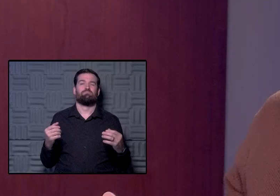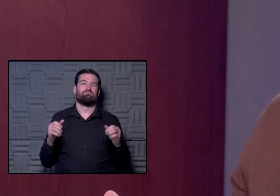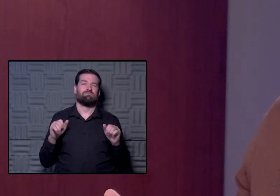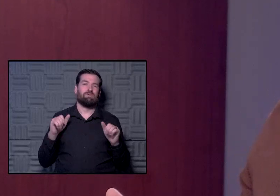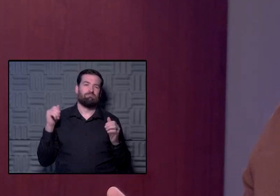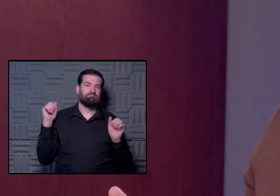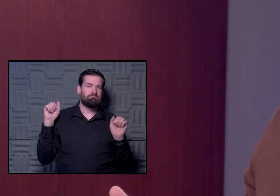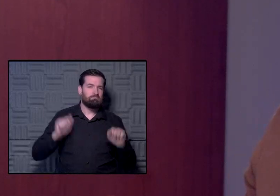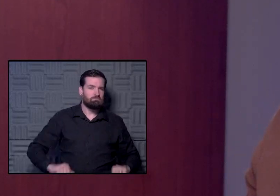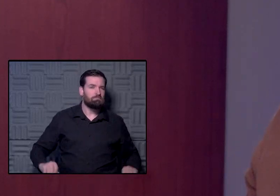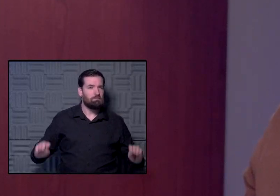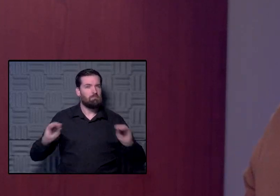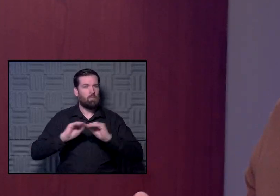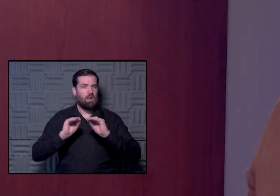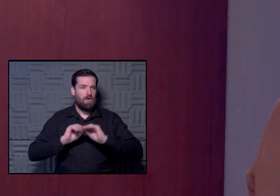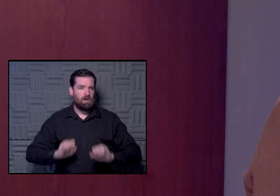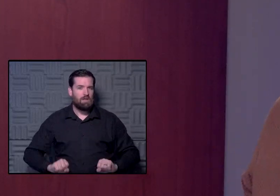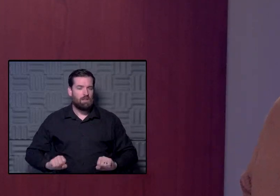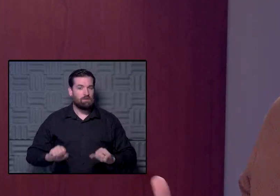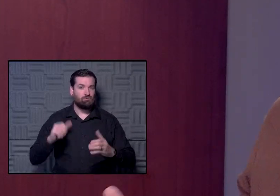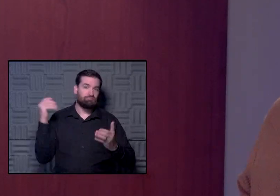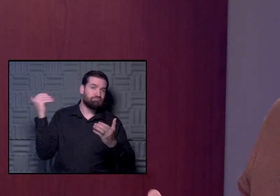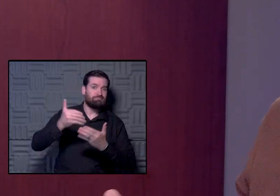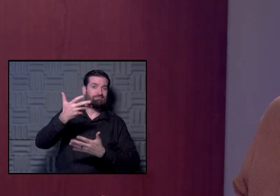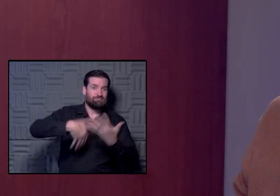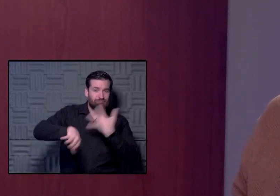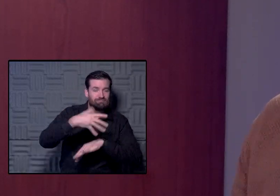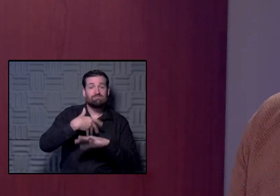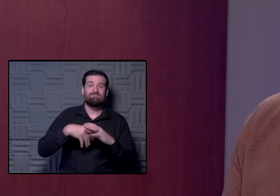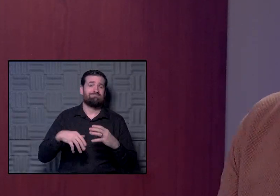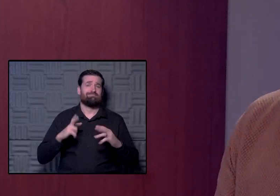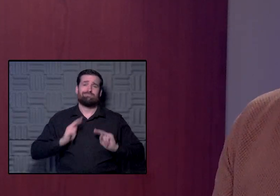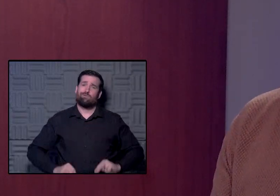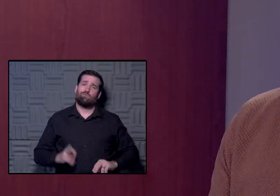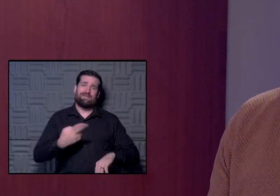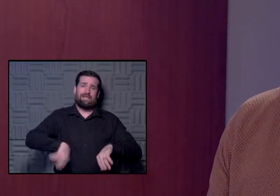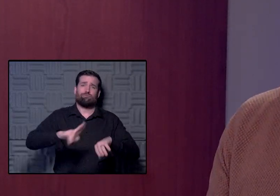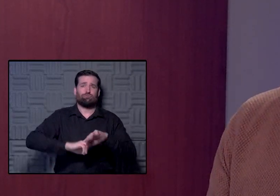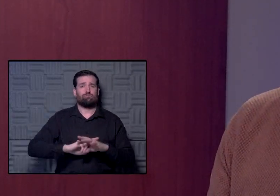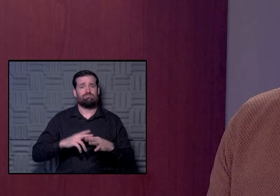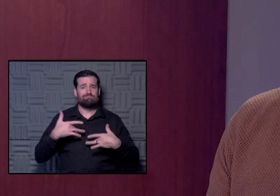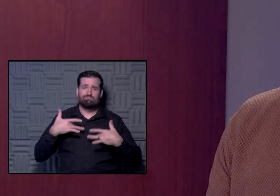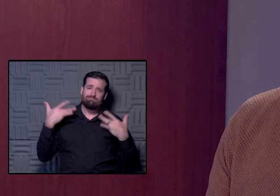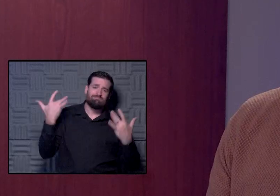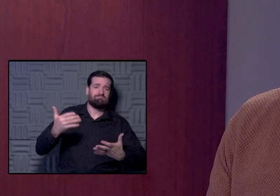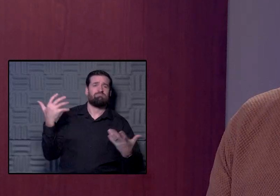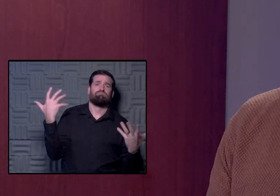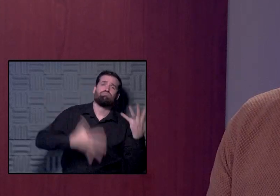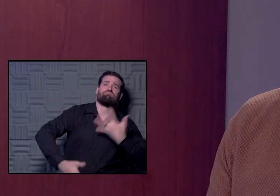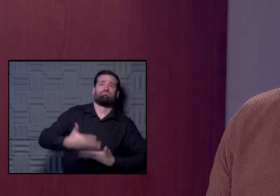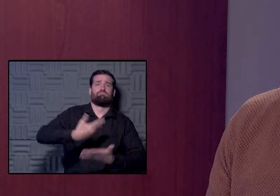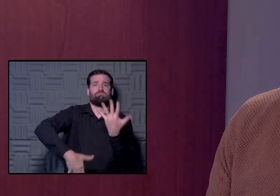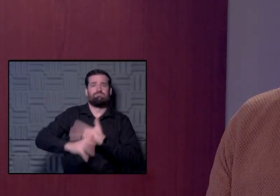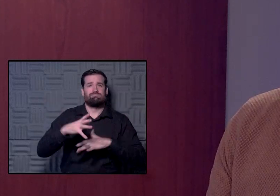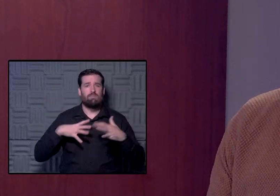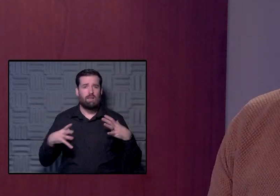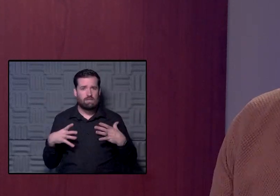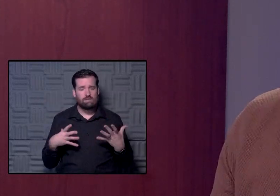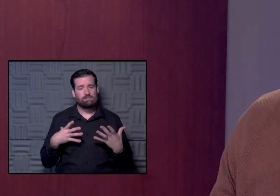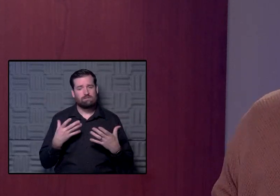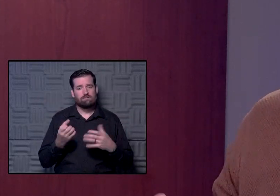close contact with each other. And, it's human nature to be close and gather for holidays. So we want to make sure